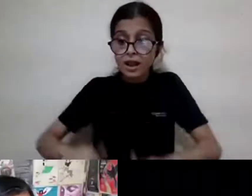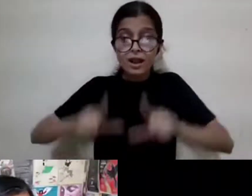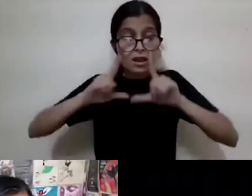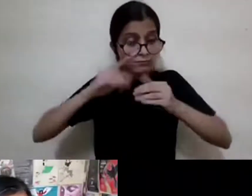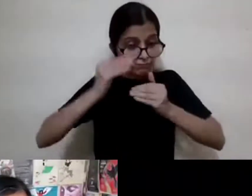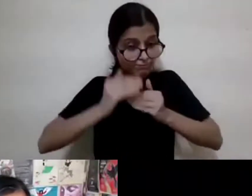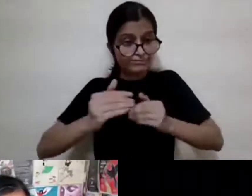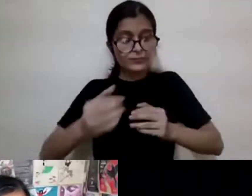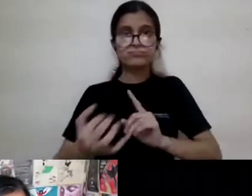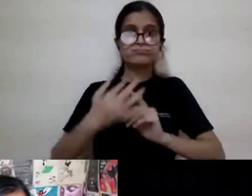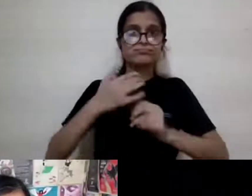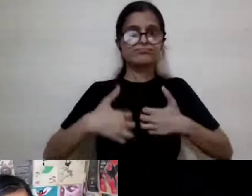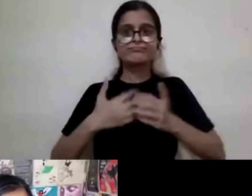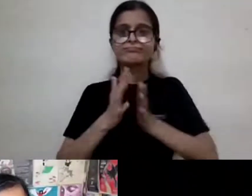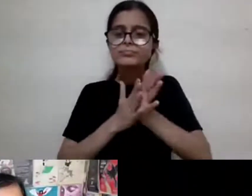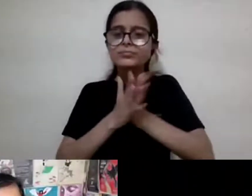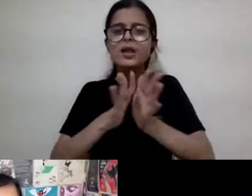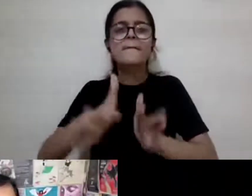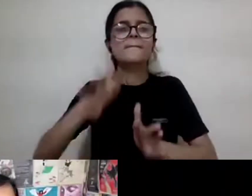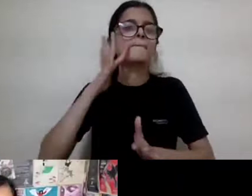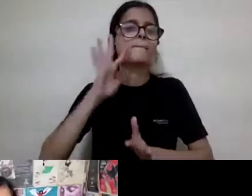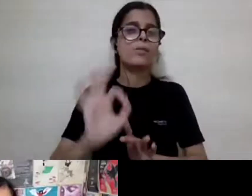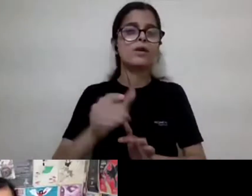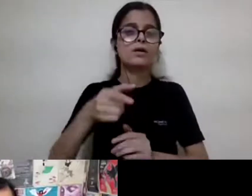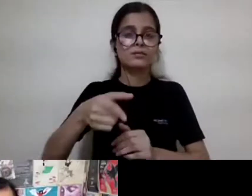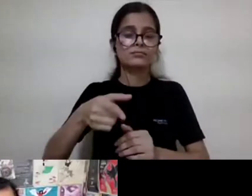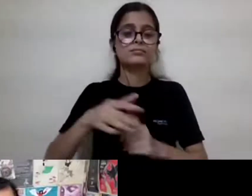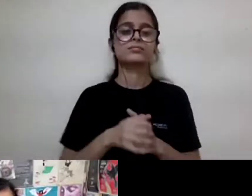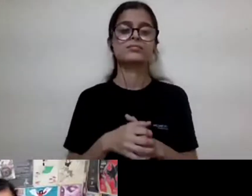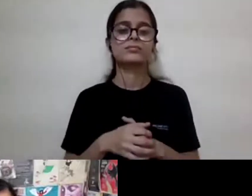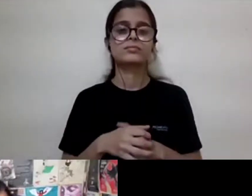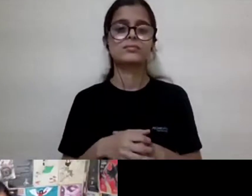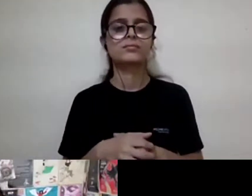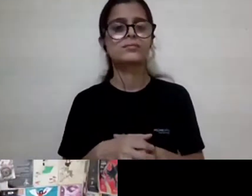thing, and that is always discounted. So